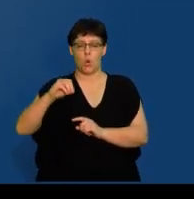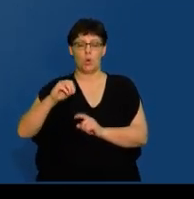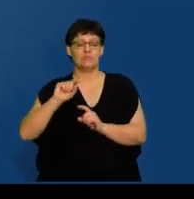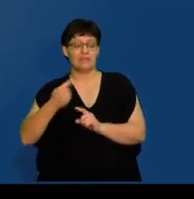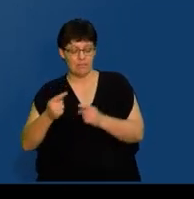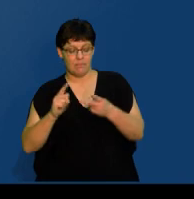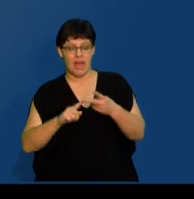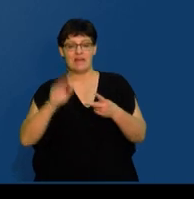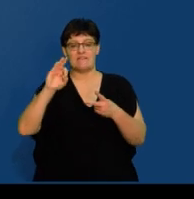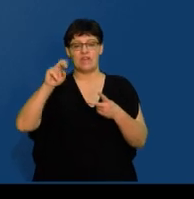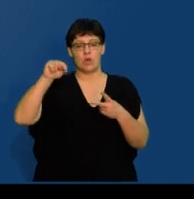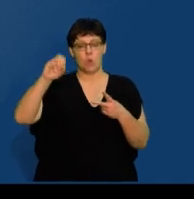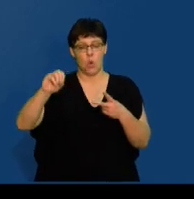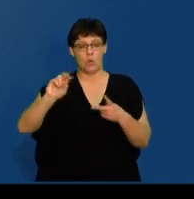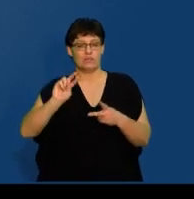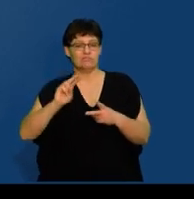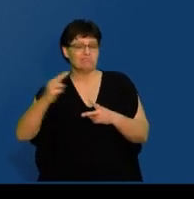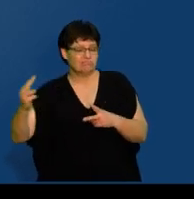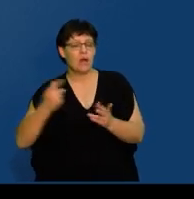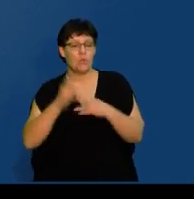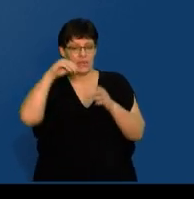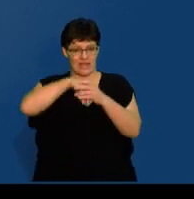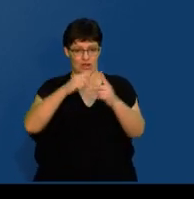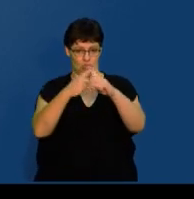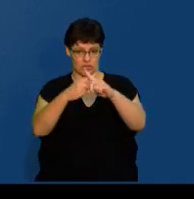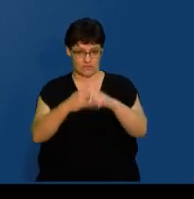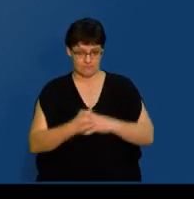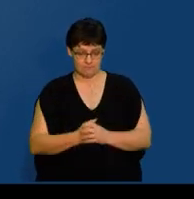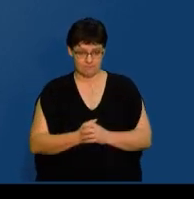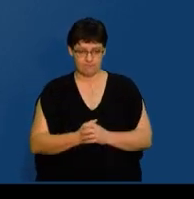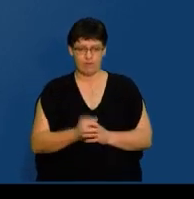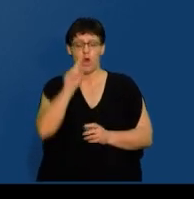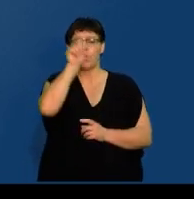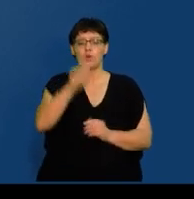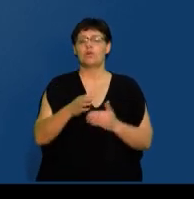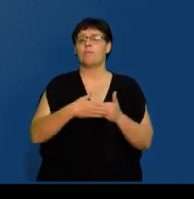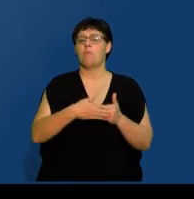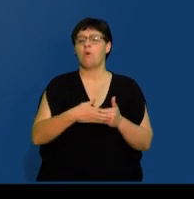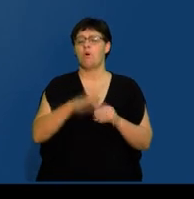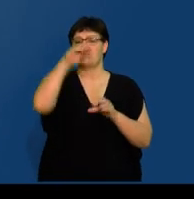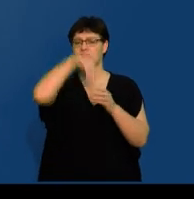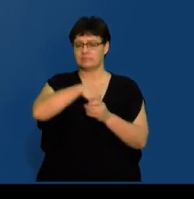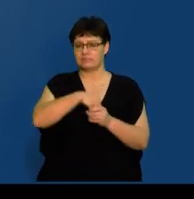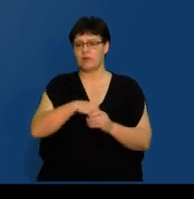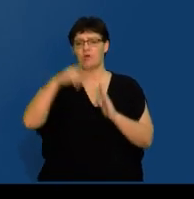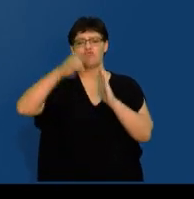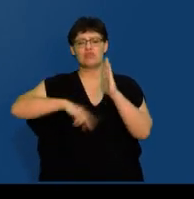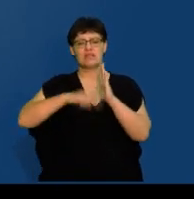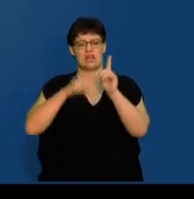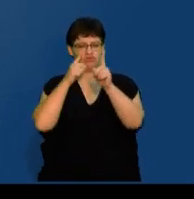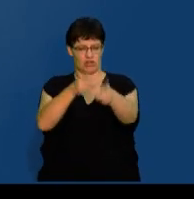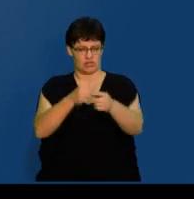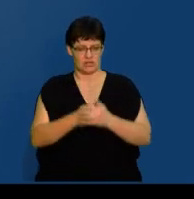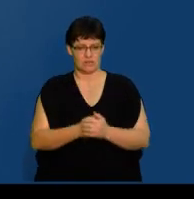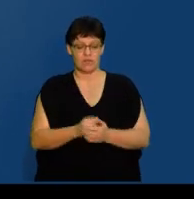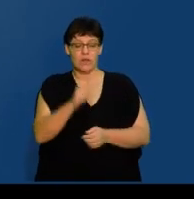the individuals involved in the cross. So the question goes on further, and we'll read through the instructions.